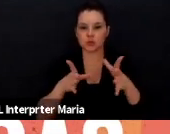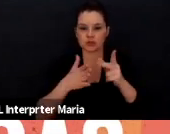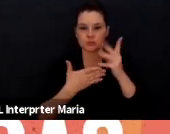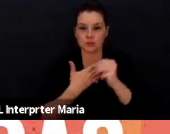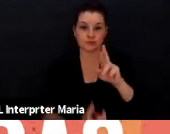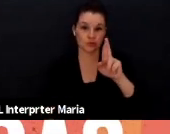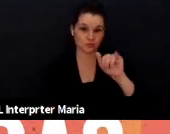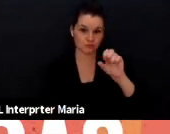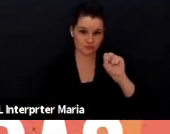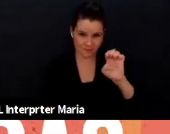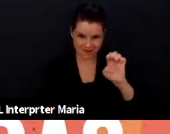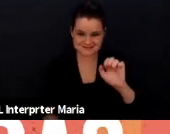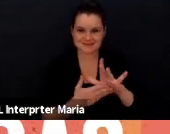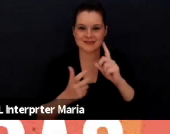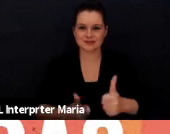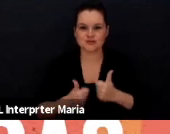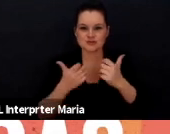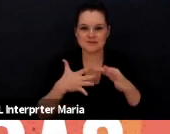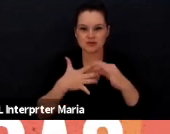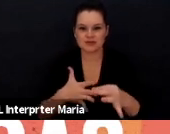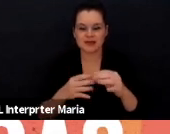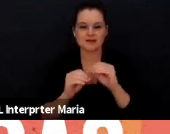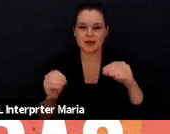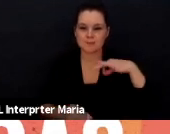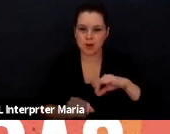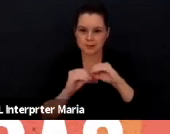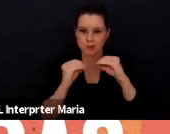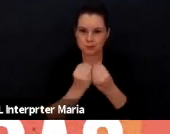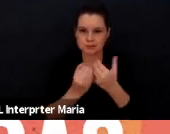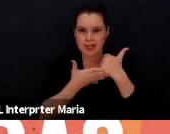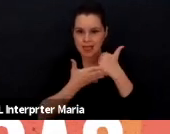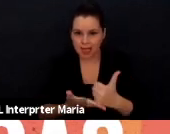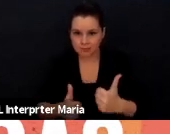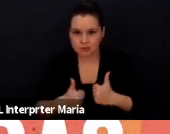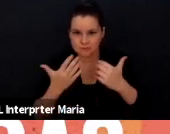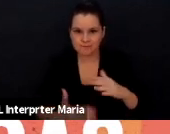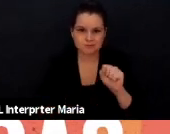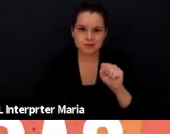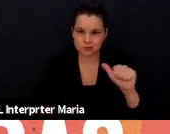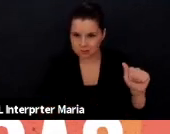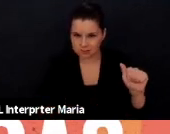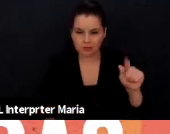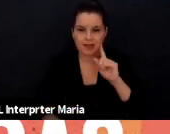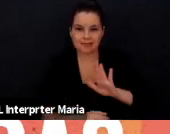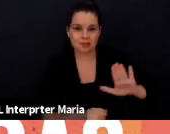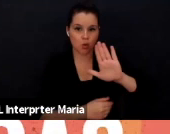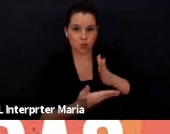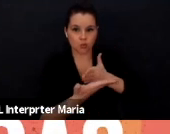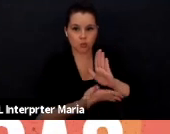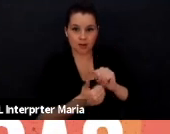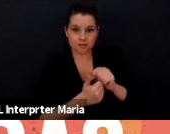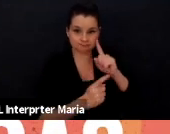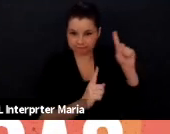RISE, which is a survivor-led nonprofit that helps survivors of sexual assault pen their own rights into